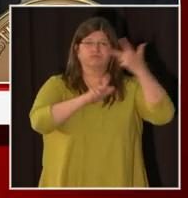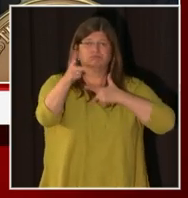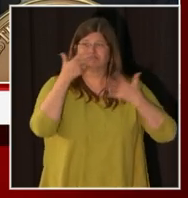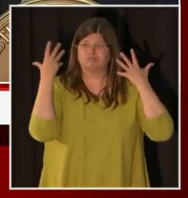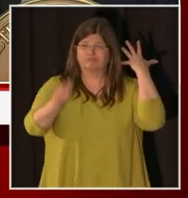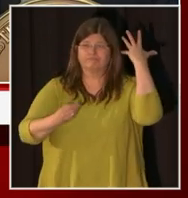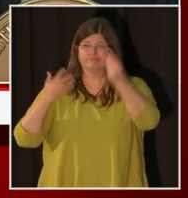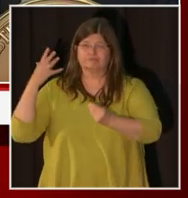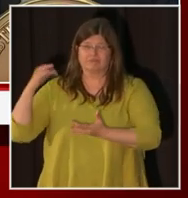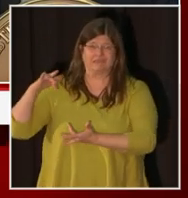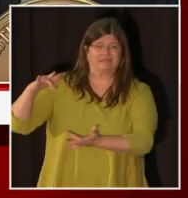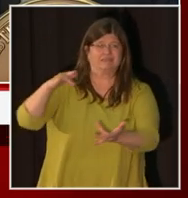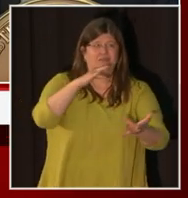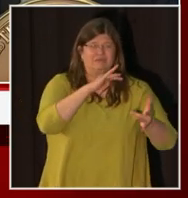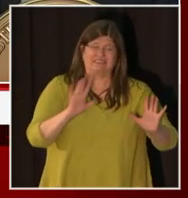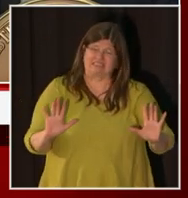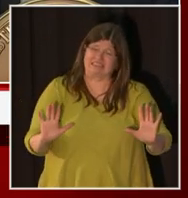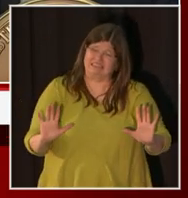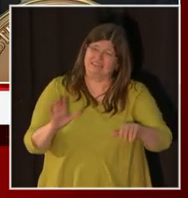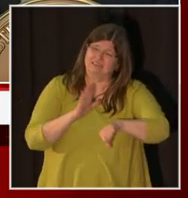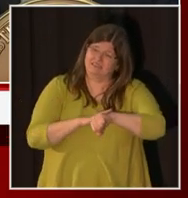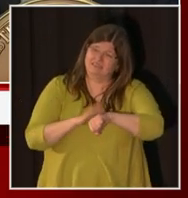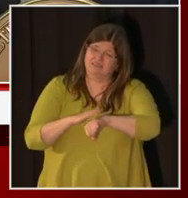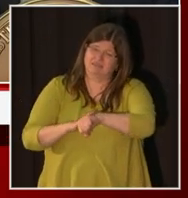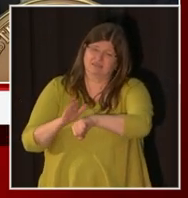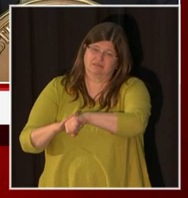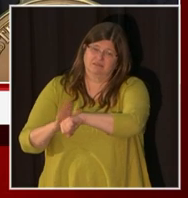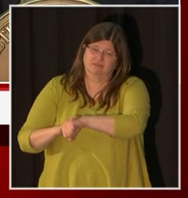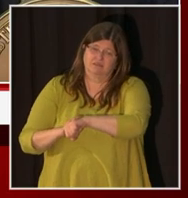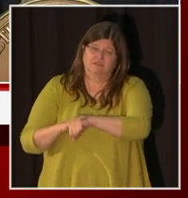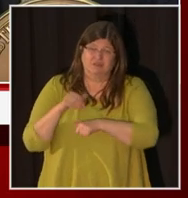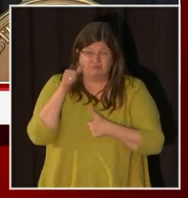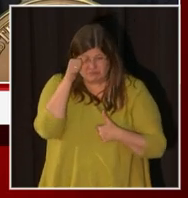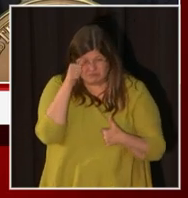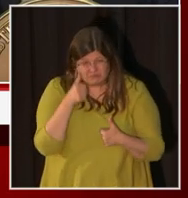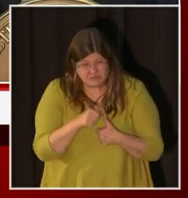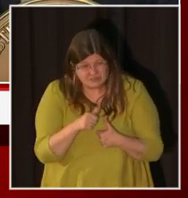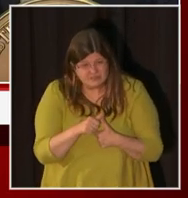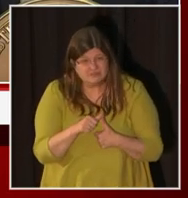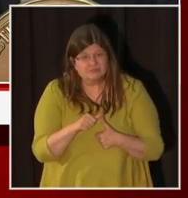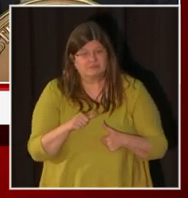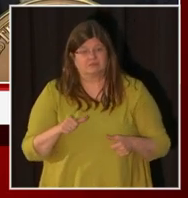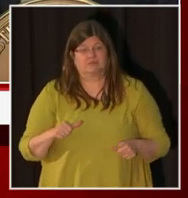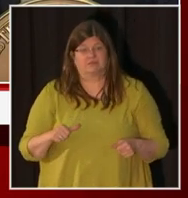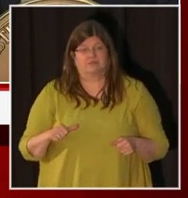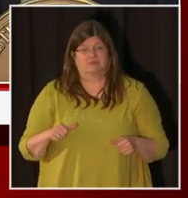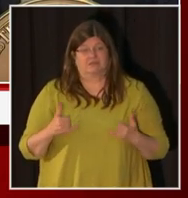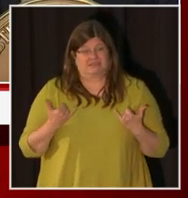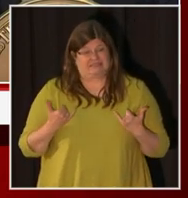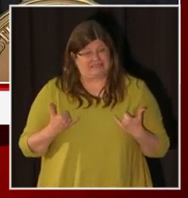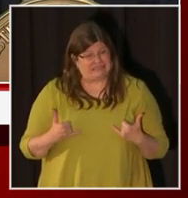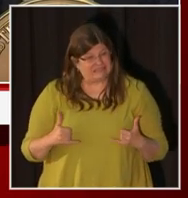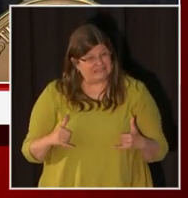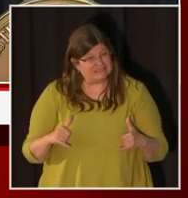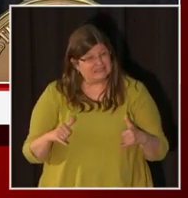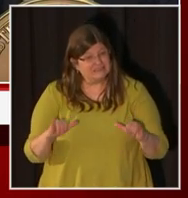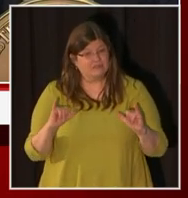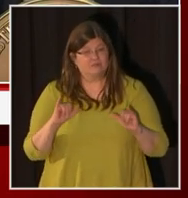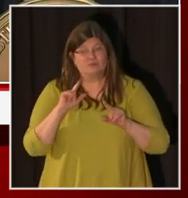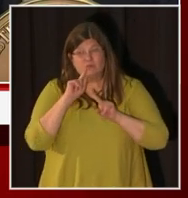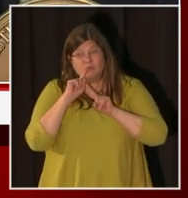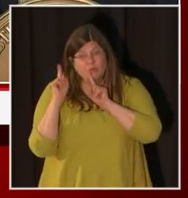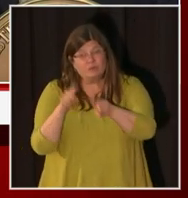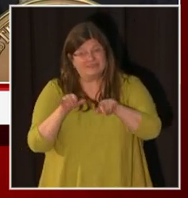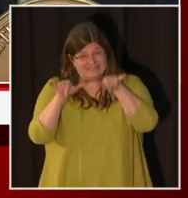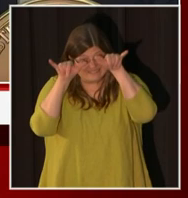want to remind everybody very clearly that we are in a stay-at-home posture in Washington, D.C.